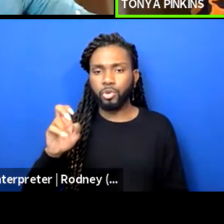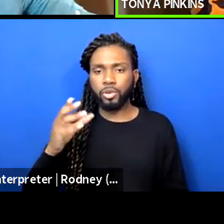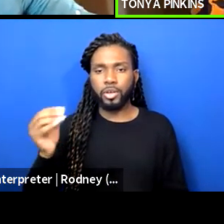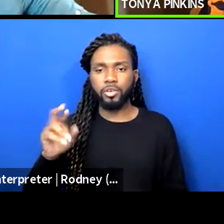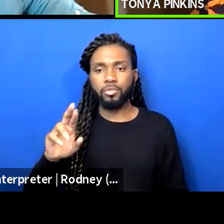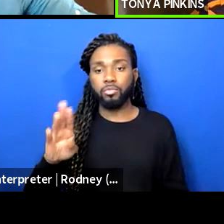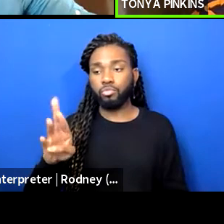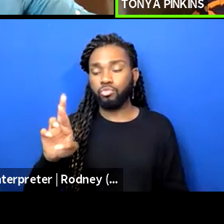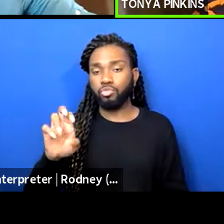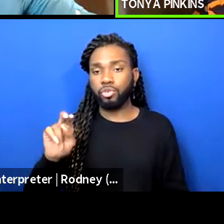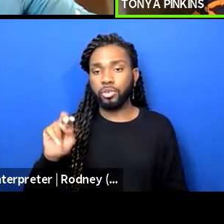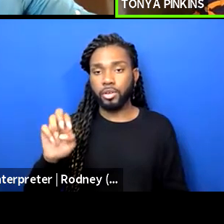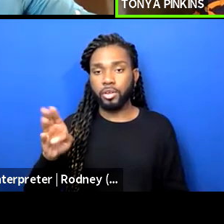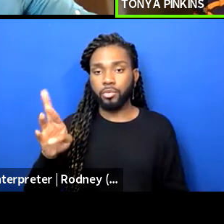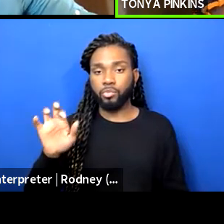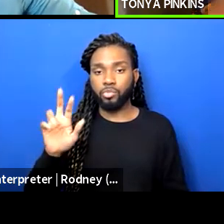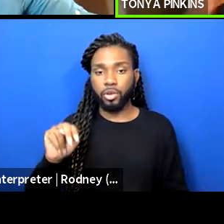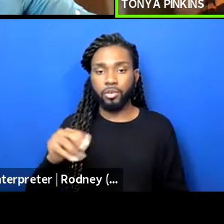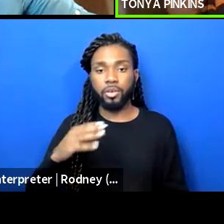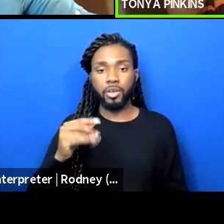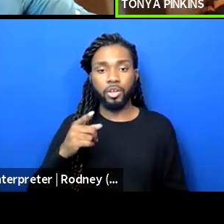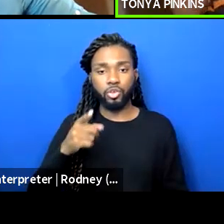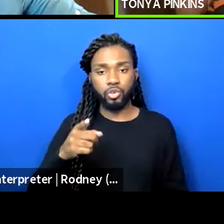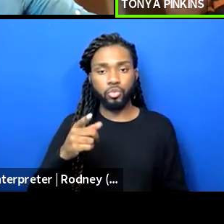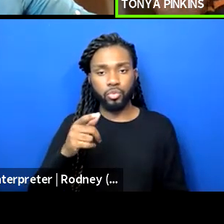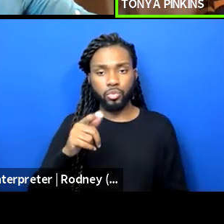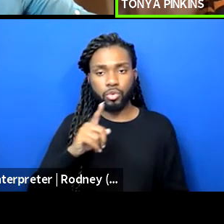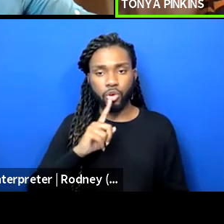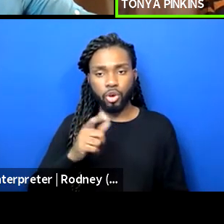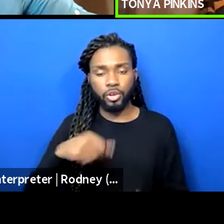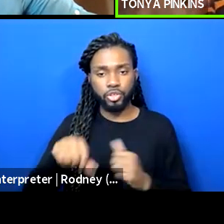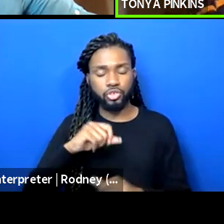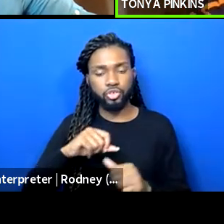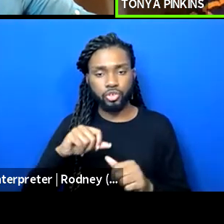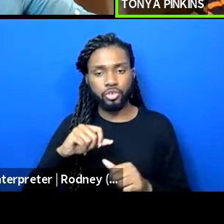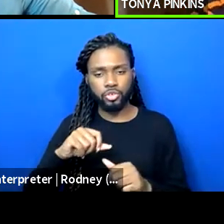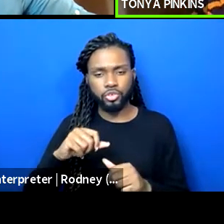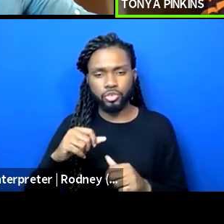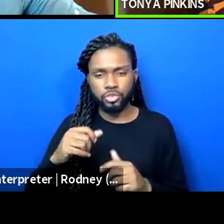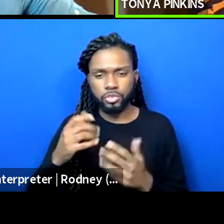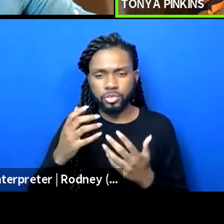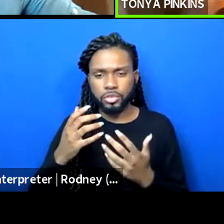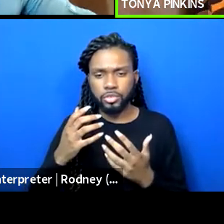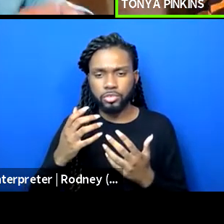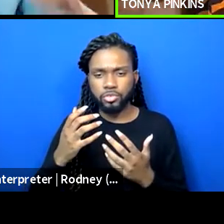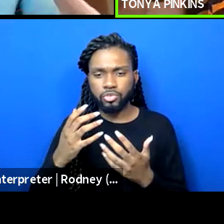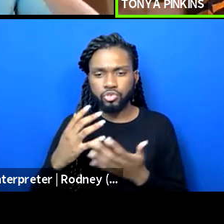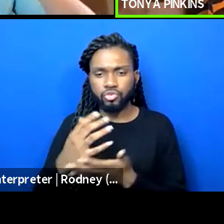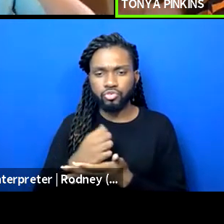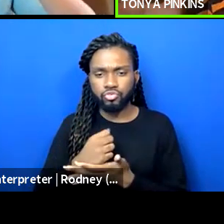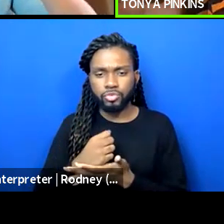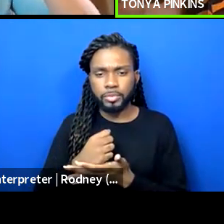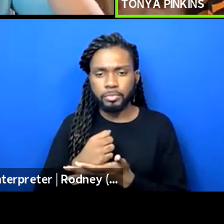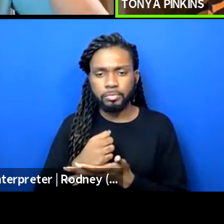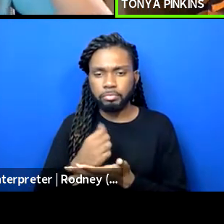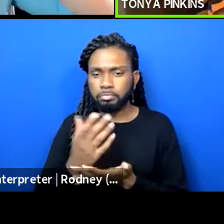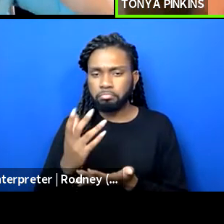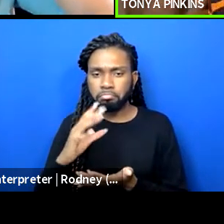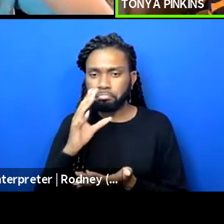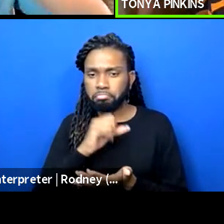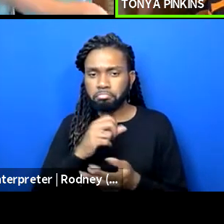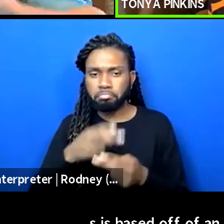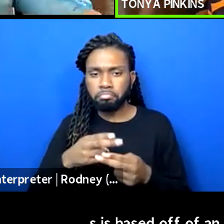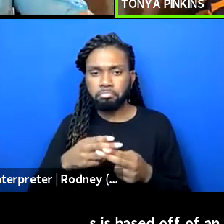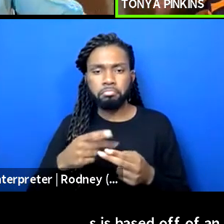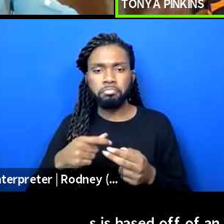which is a book by the woman who wrote the book that Cream Sugar, the series, is based off of, an incredible book on Black farmers.